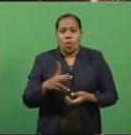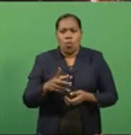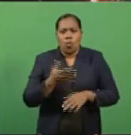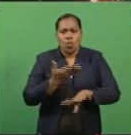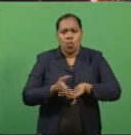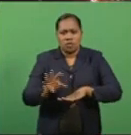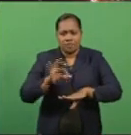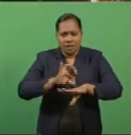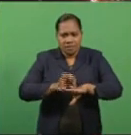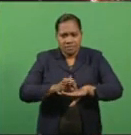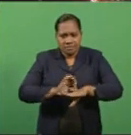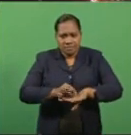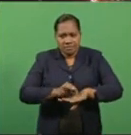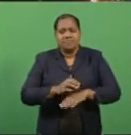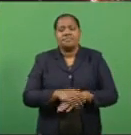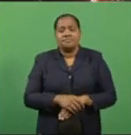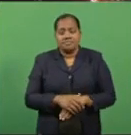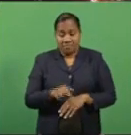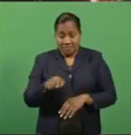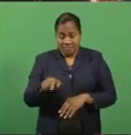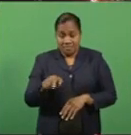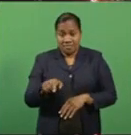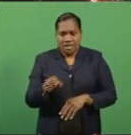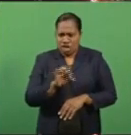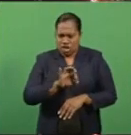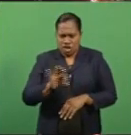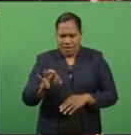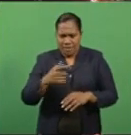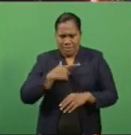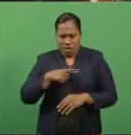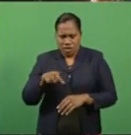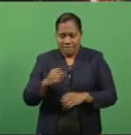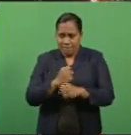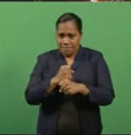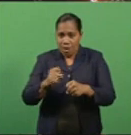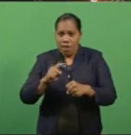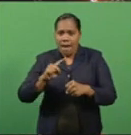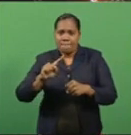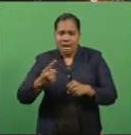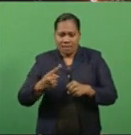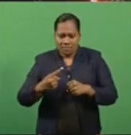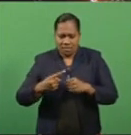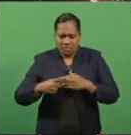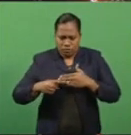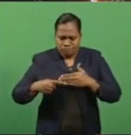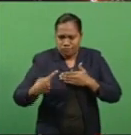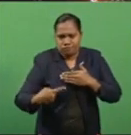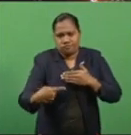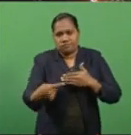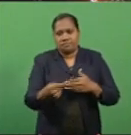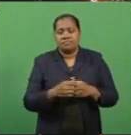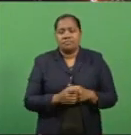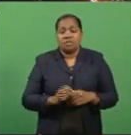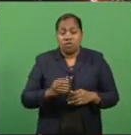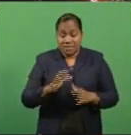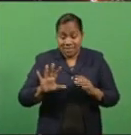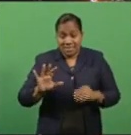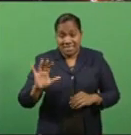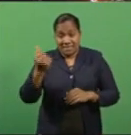A river cuts through a rock not because of its power, but its persistence. This rings true for tonight's successful Fijian